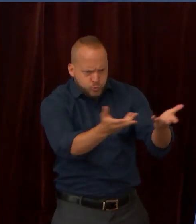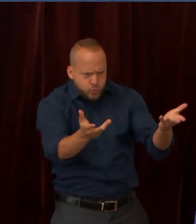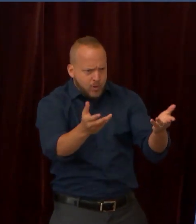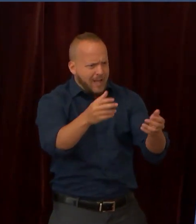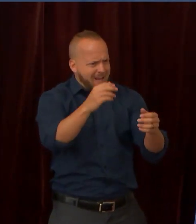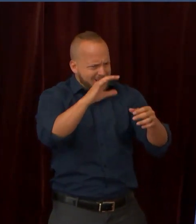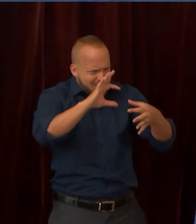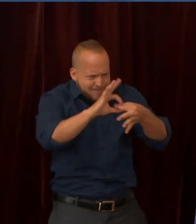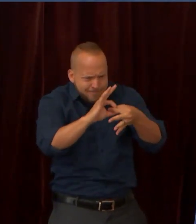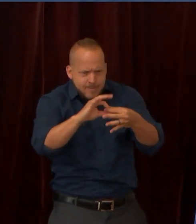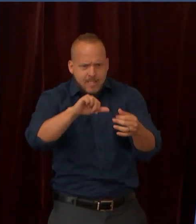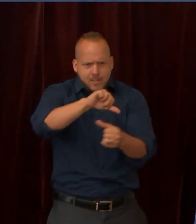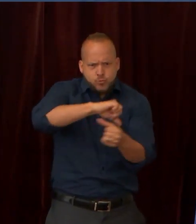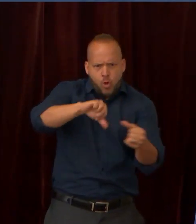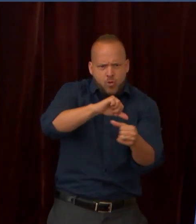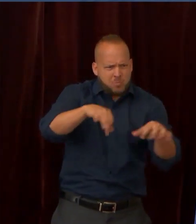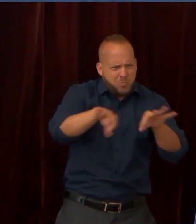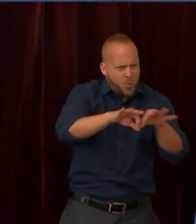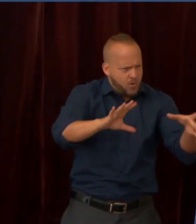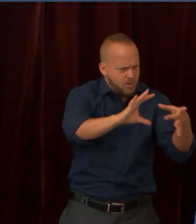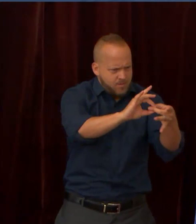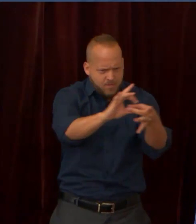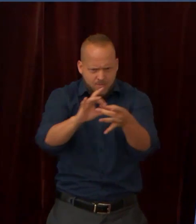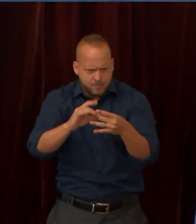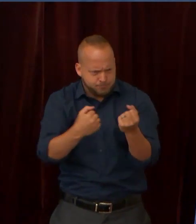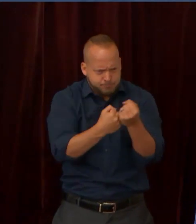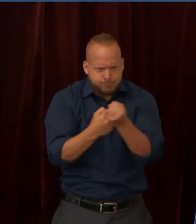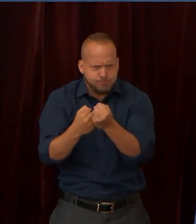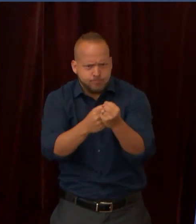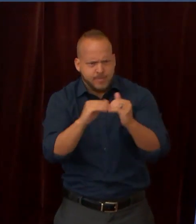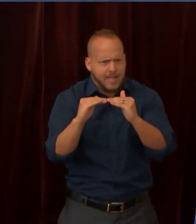So with that, happy to stand for some questions.